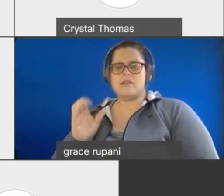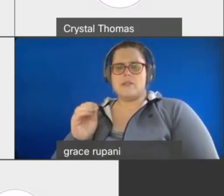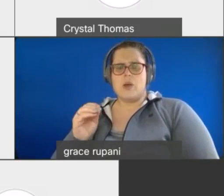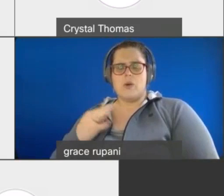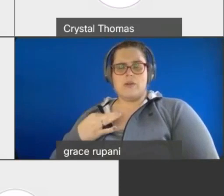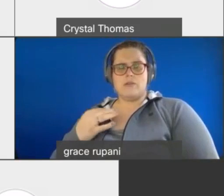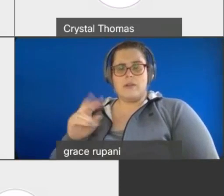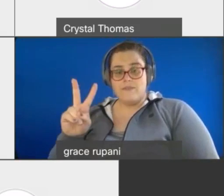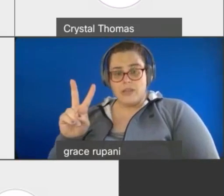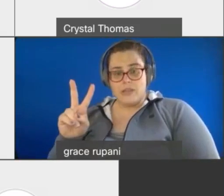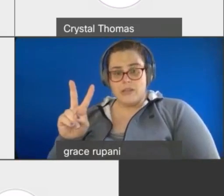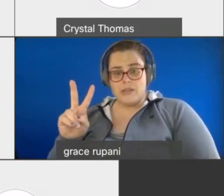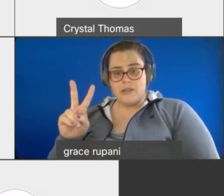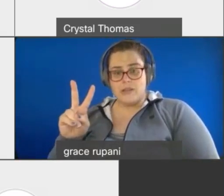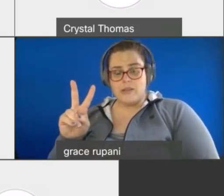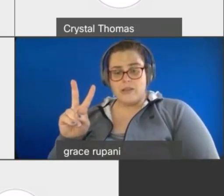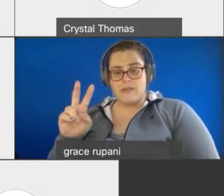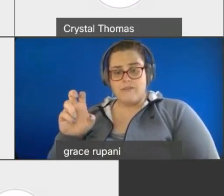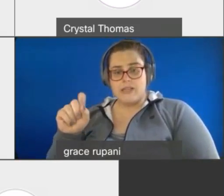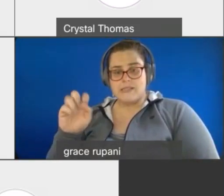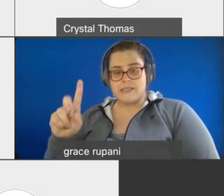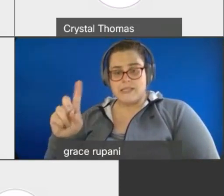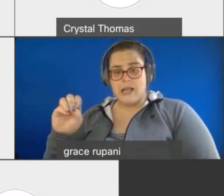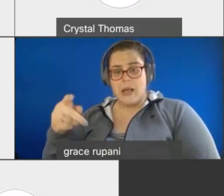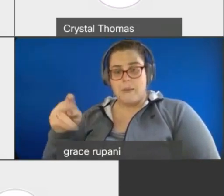of, Vested Optimum.